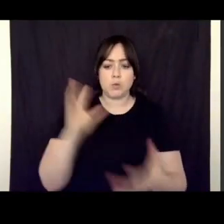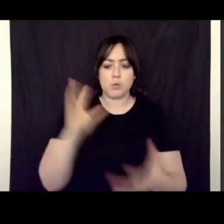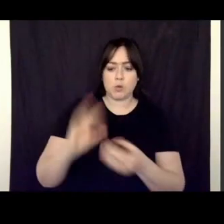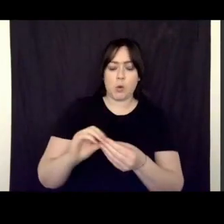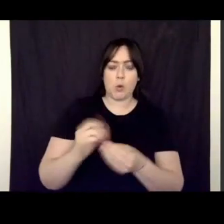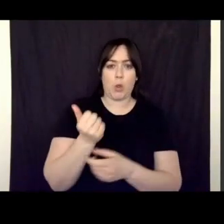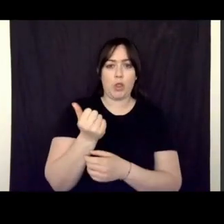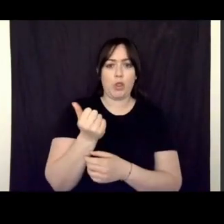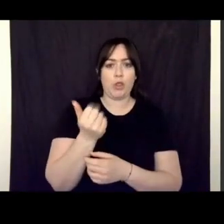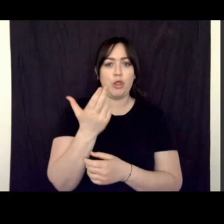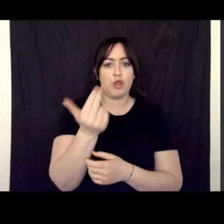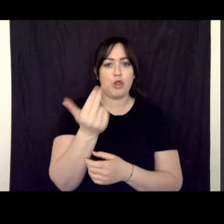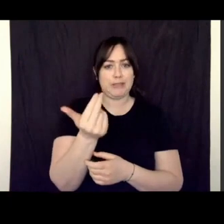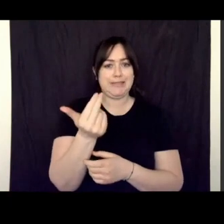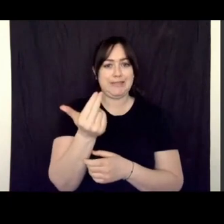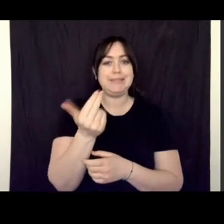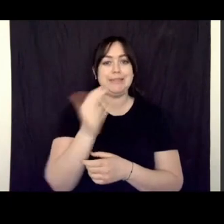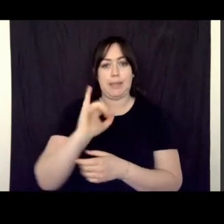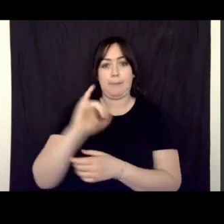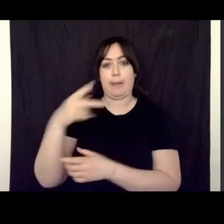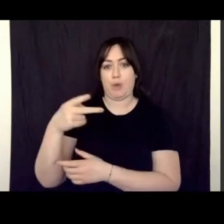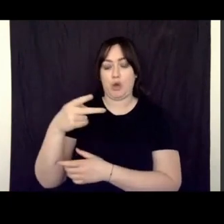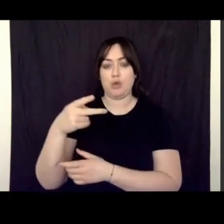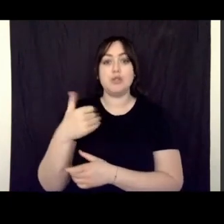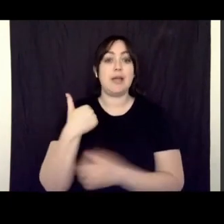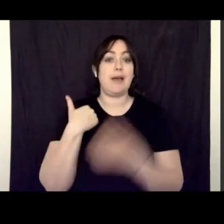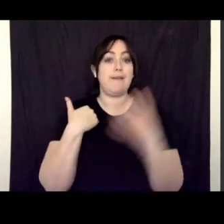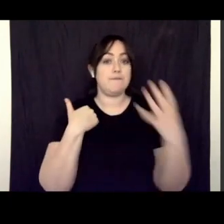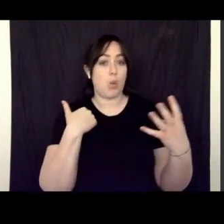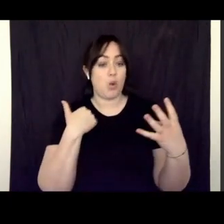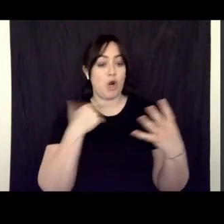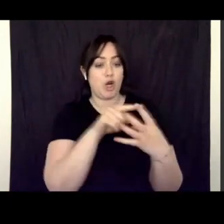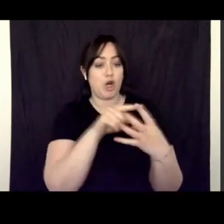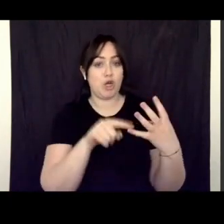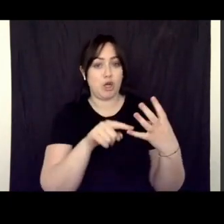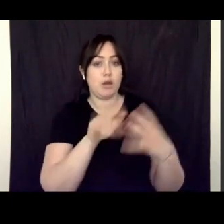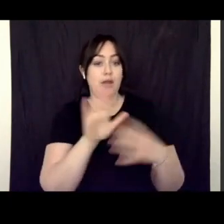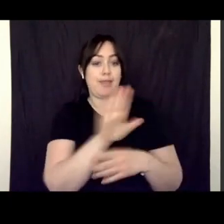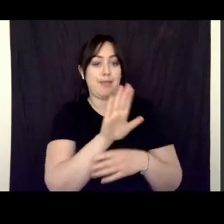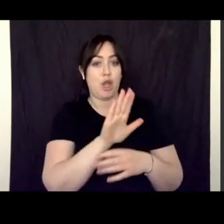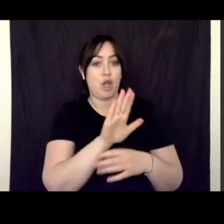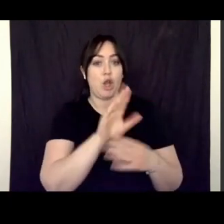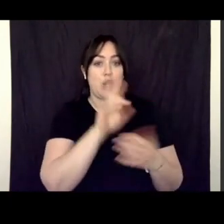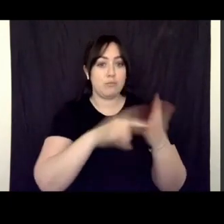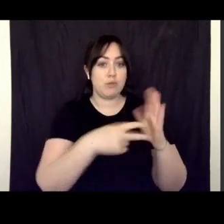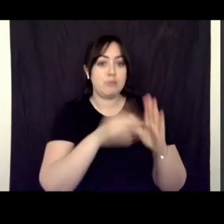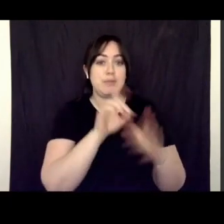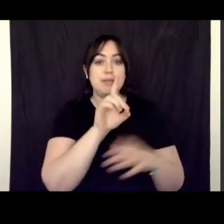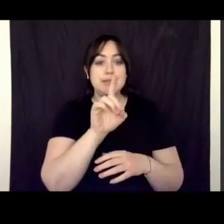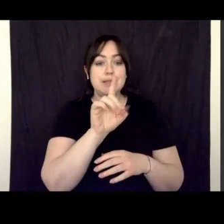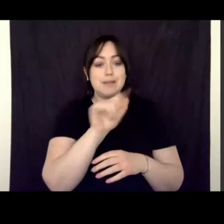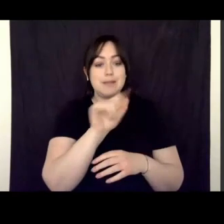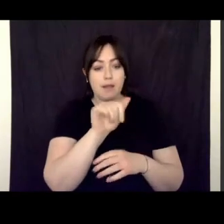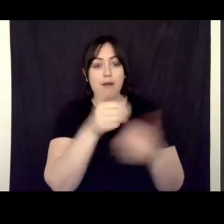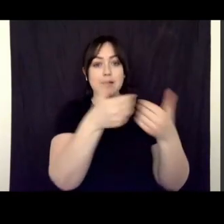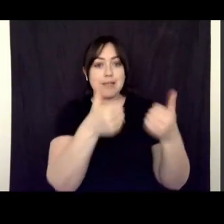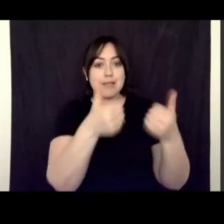13 implementing partners, there were 4 whose purpose was data disaggregation or prevalence,